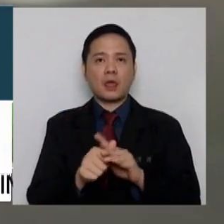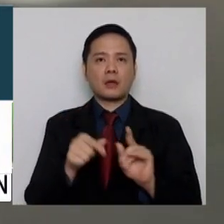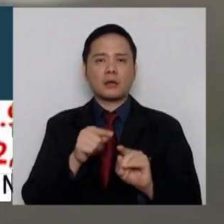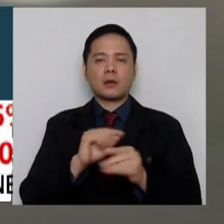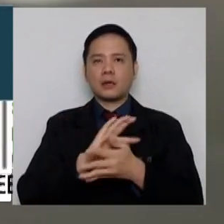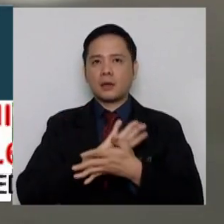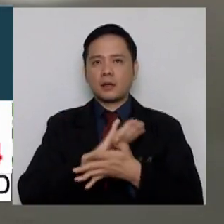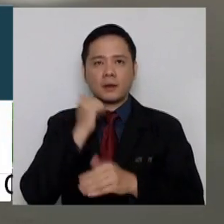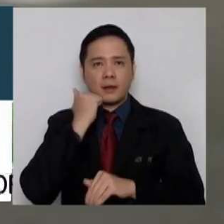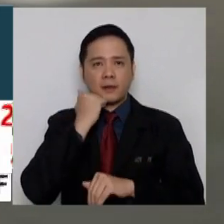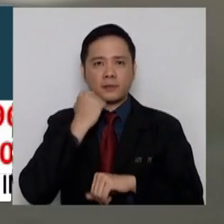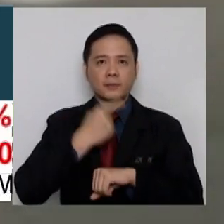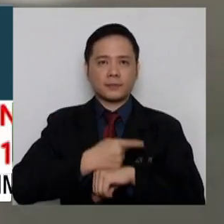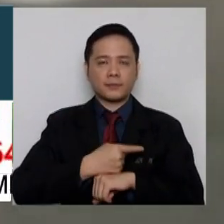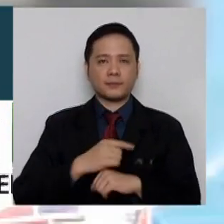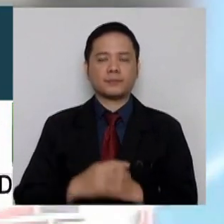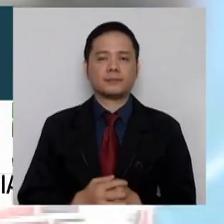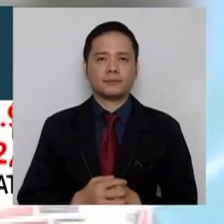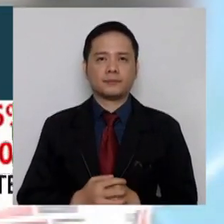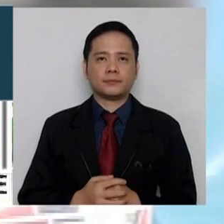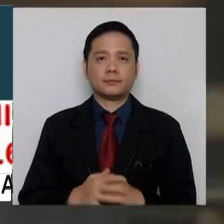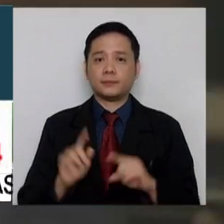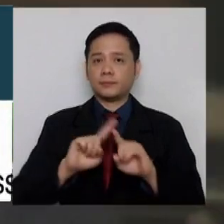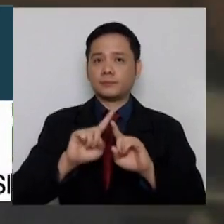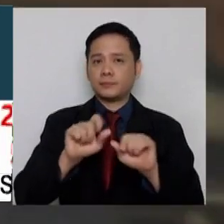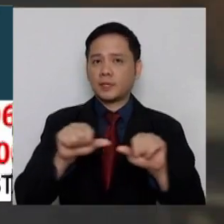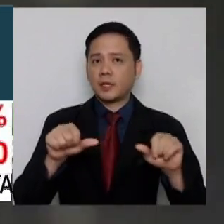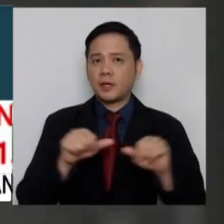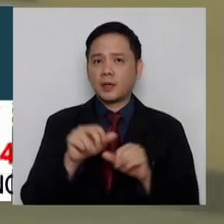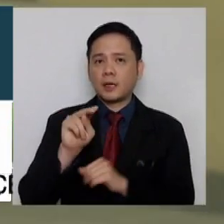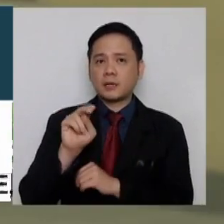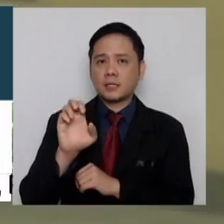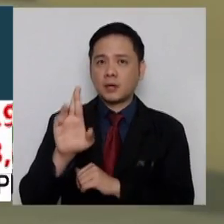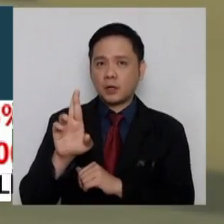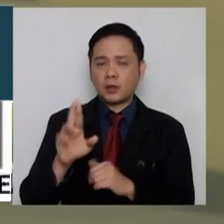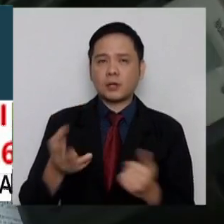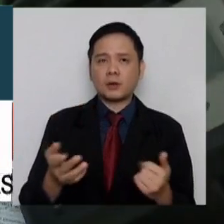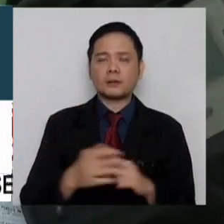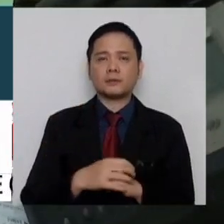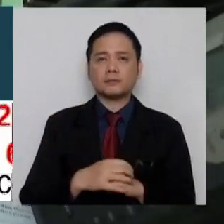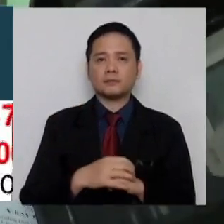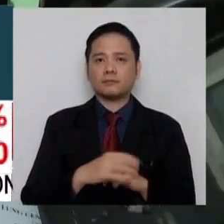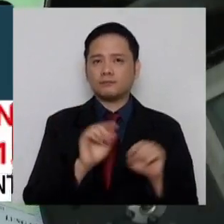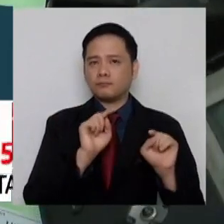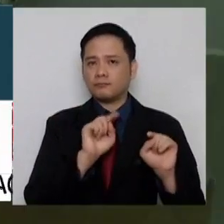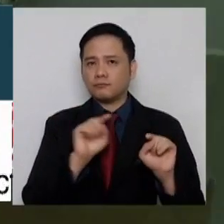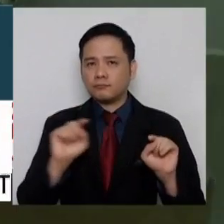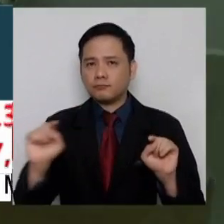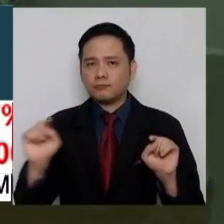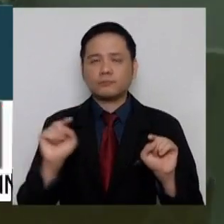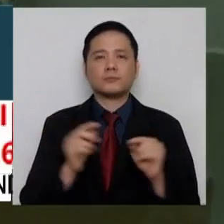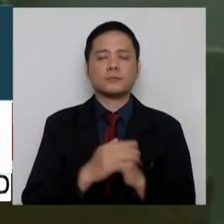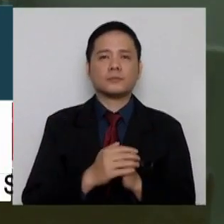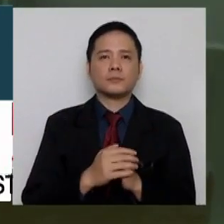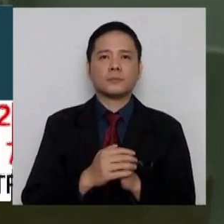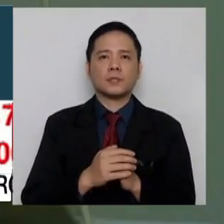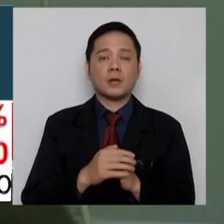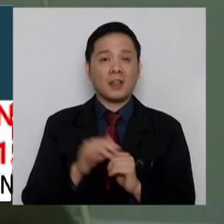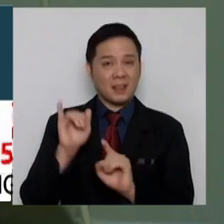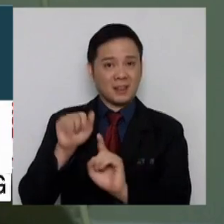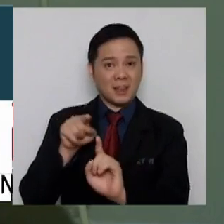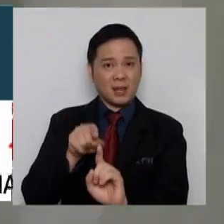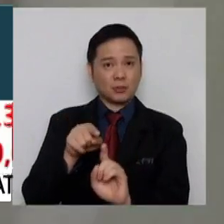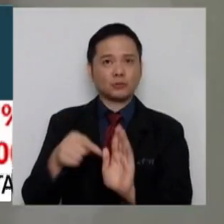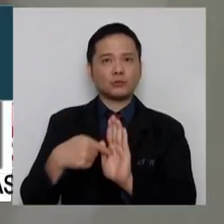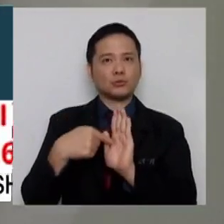daily basis. Now, areas within the National Capital Region, once the epicenter of COVID-19 in the country, are the ones showing